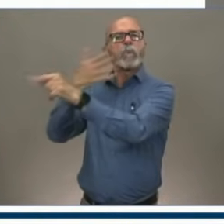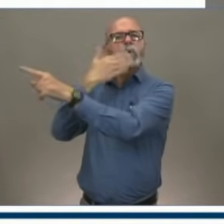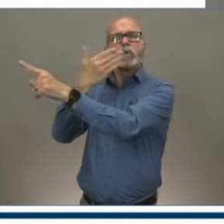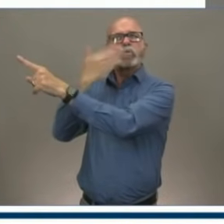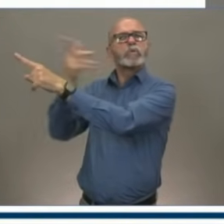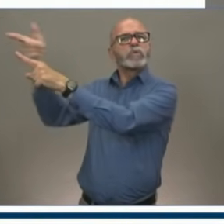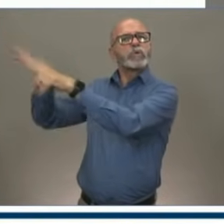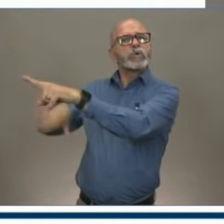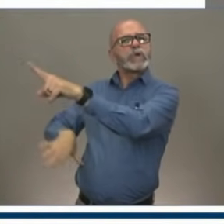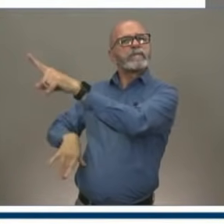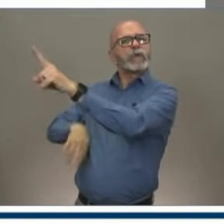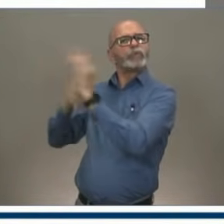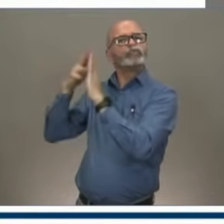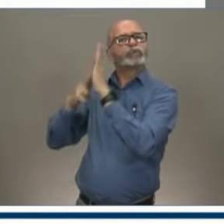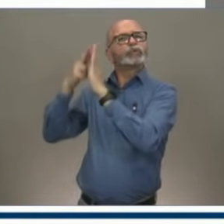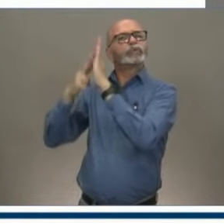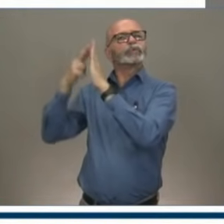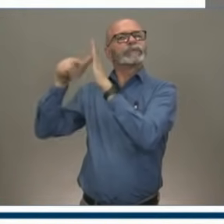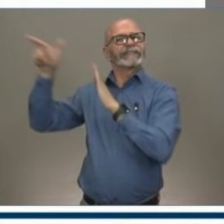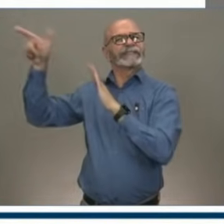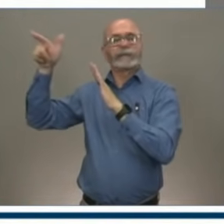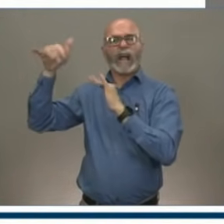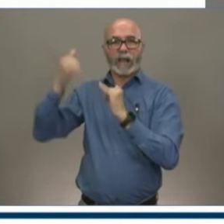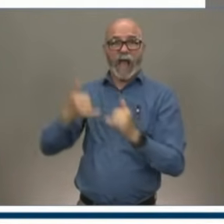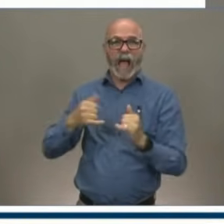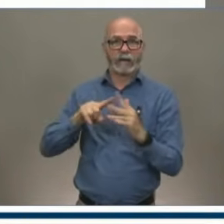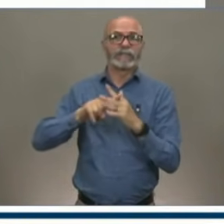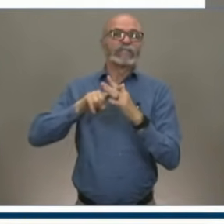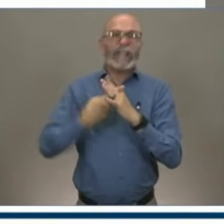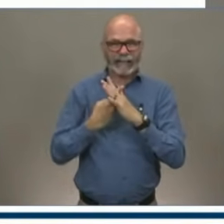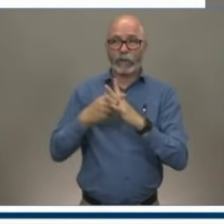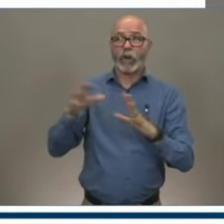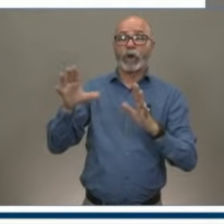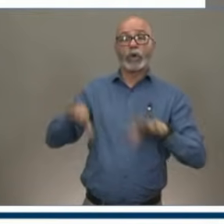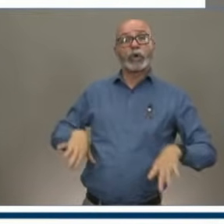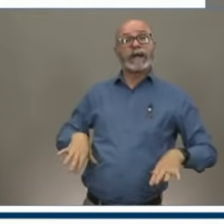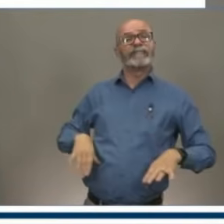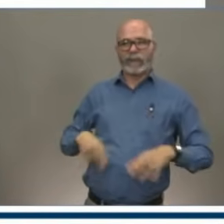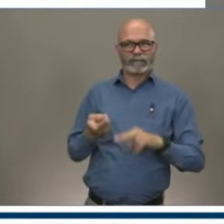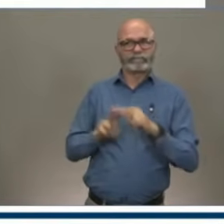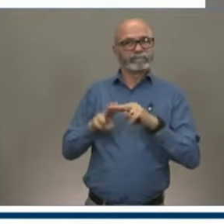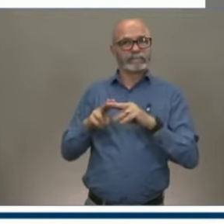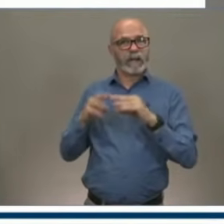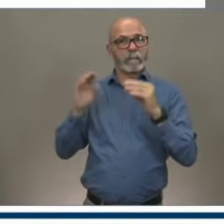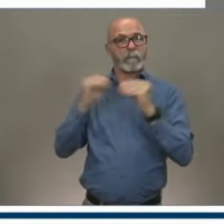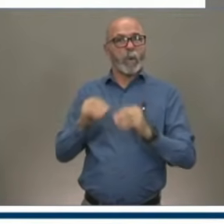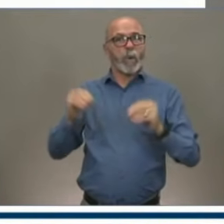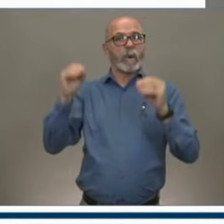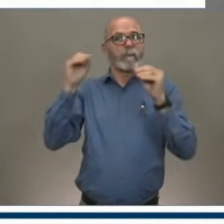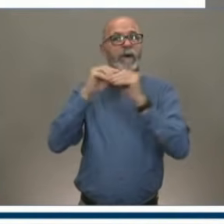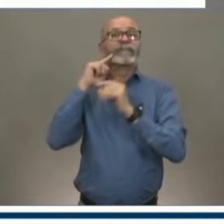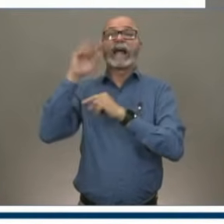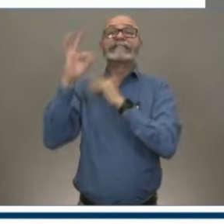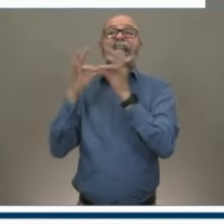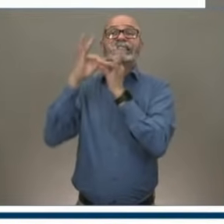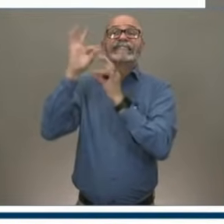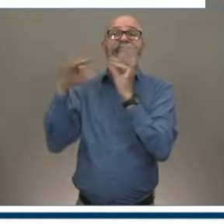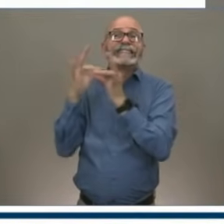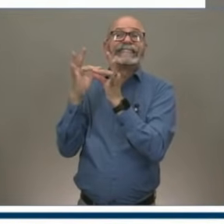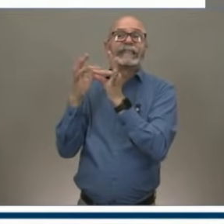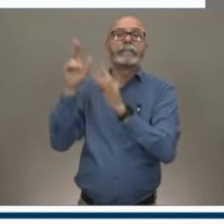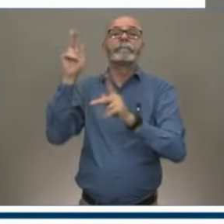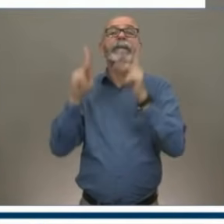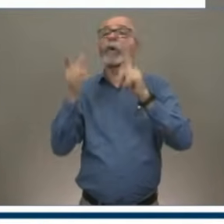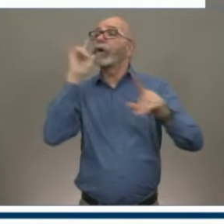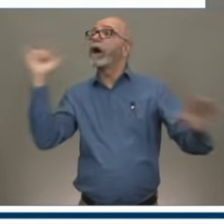rotational workers during the second wave of COVID. Testing in that province does not allow rotational workers to stop isolating.